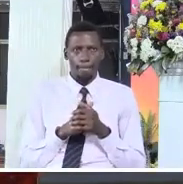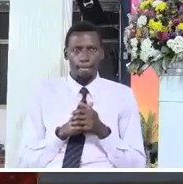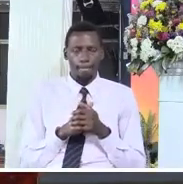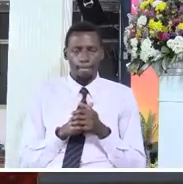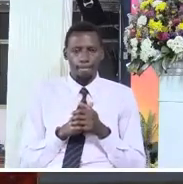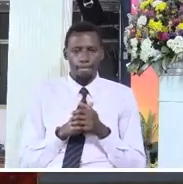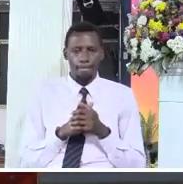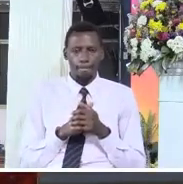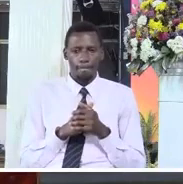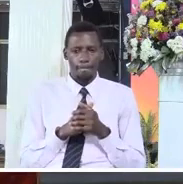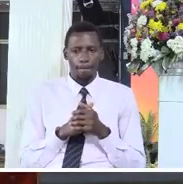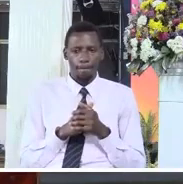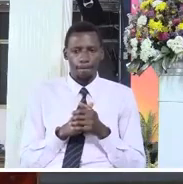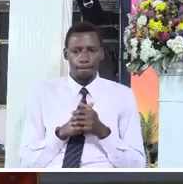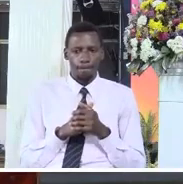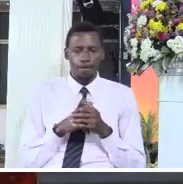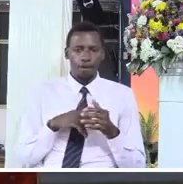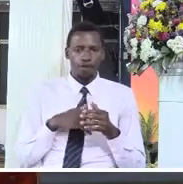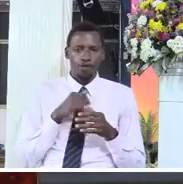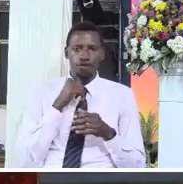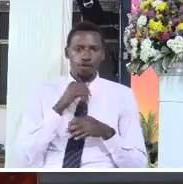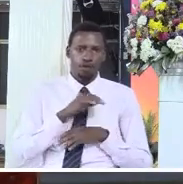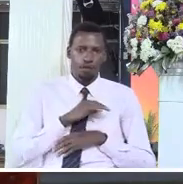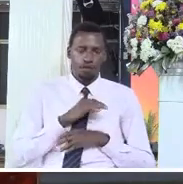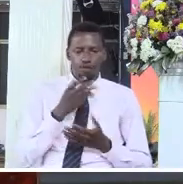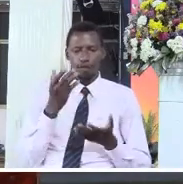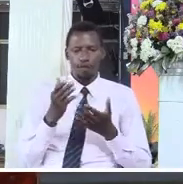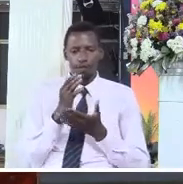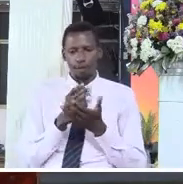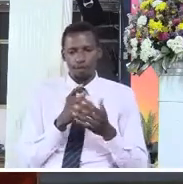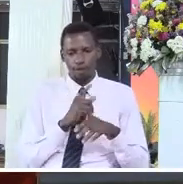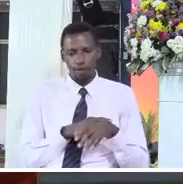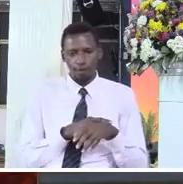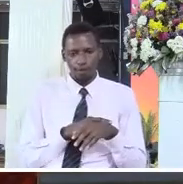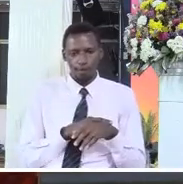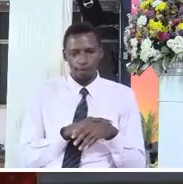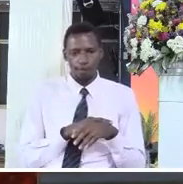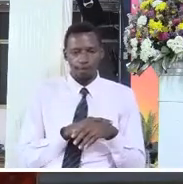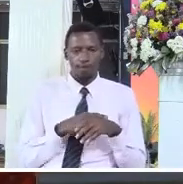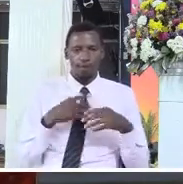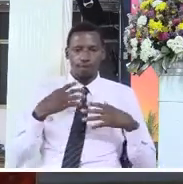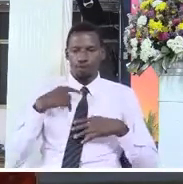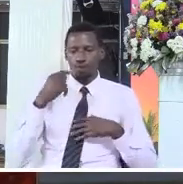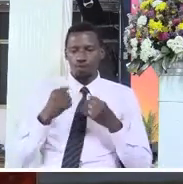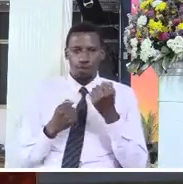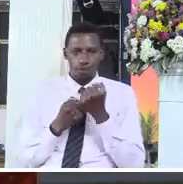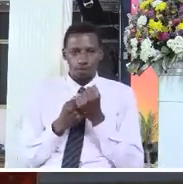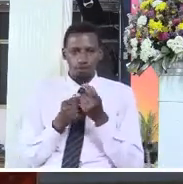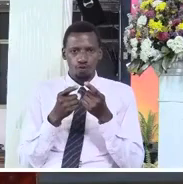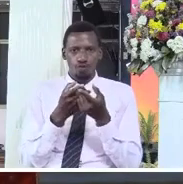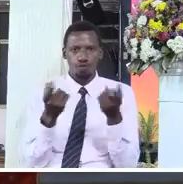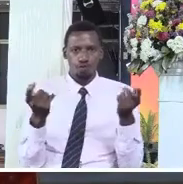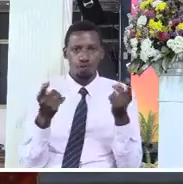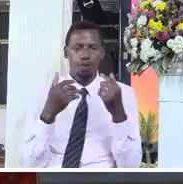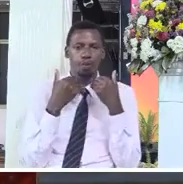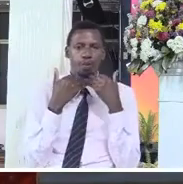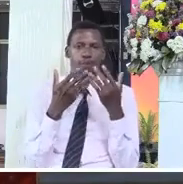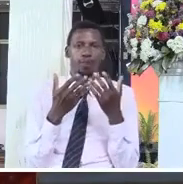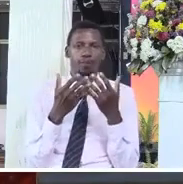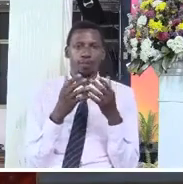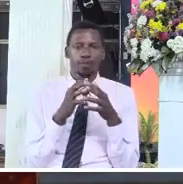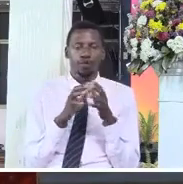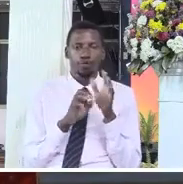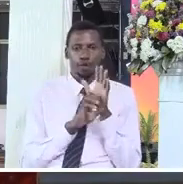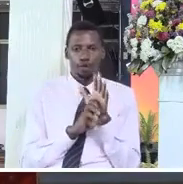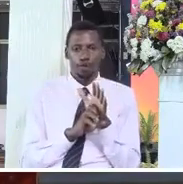just majorly feeling insufficient. And sometimes maybe a lack of people who support you or personnel that can assist you.